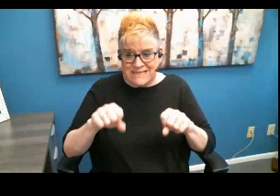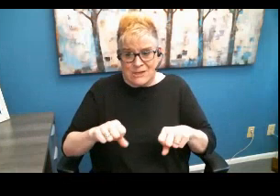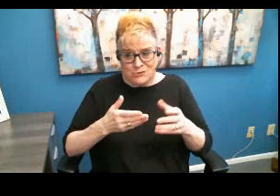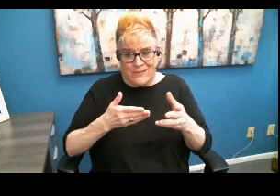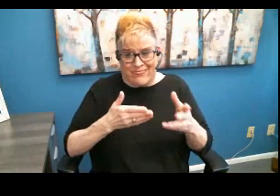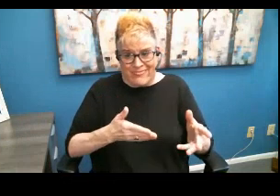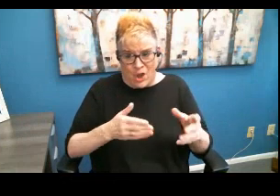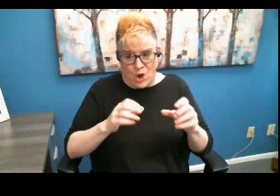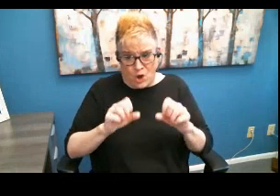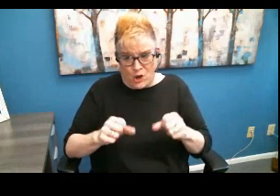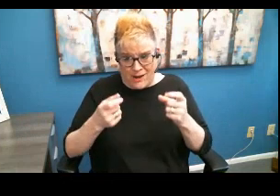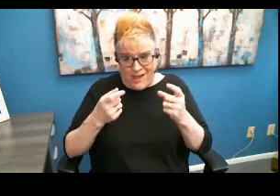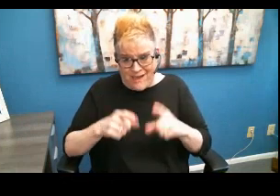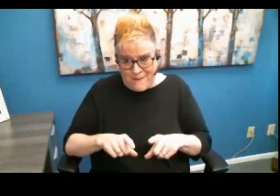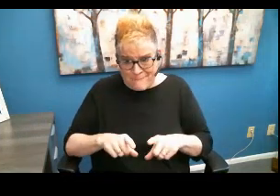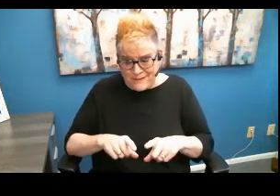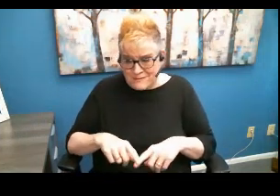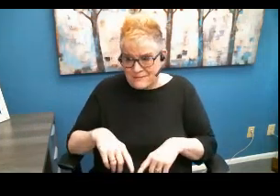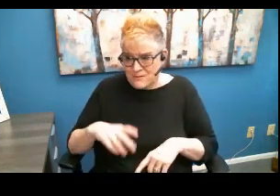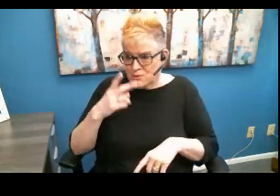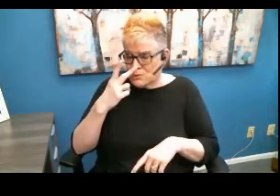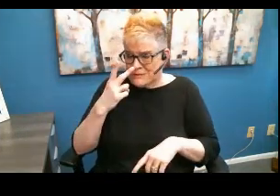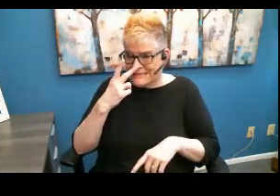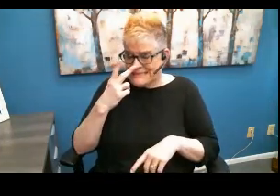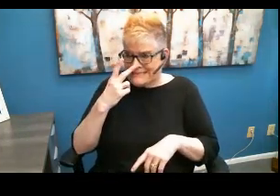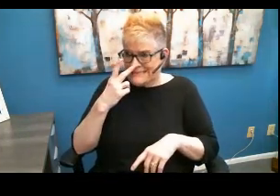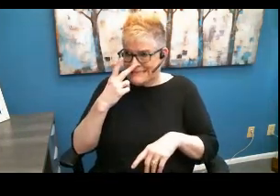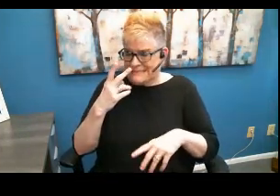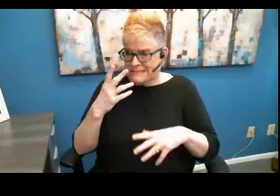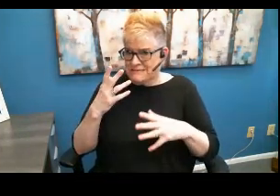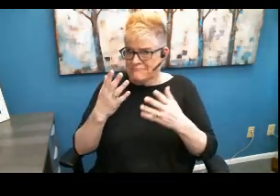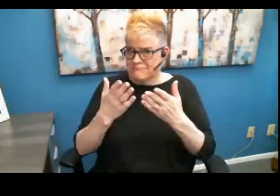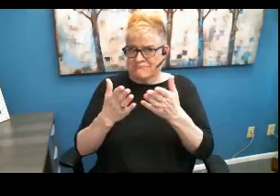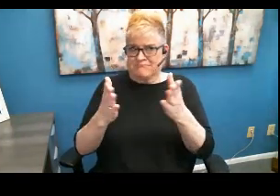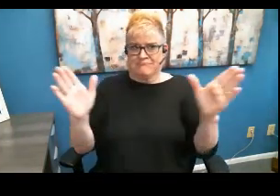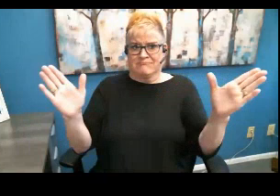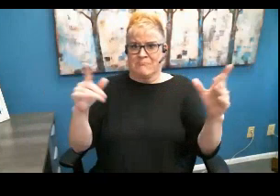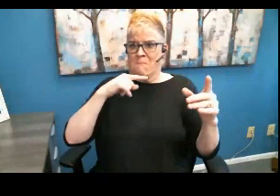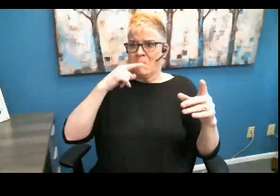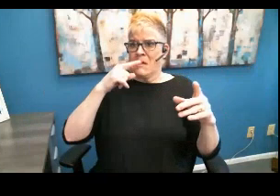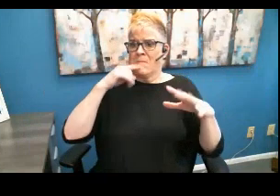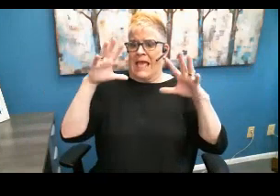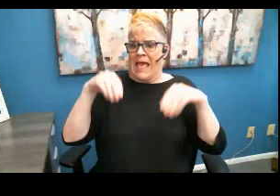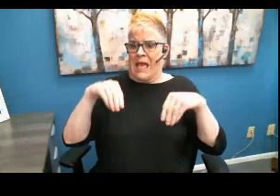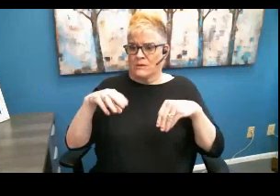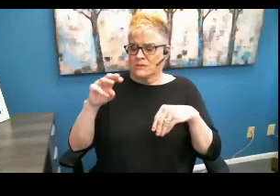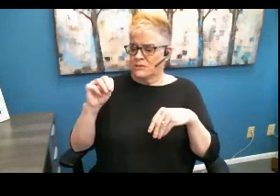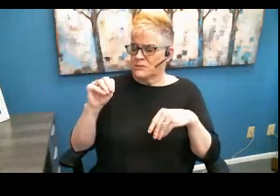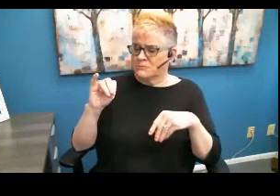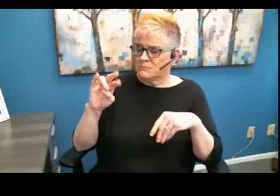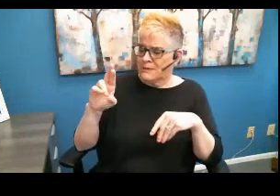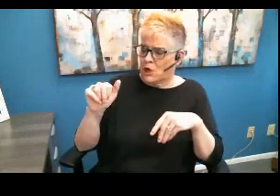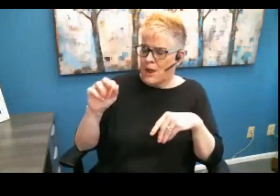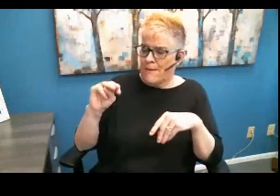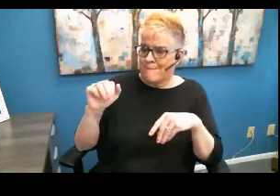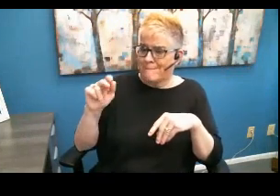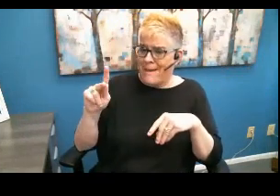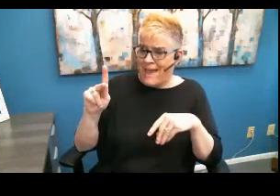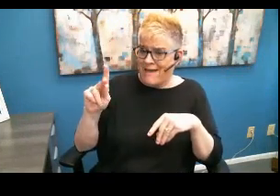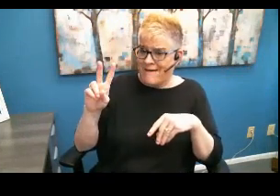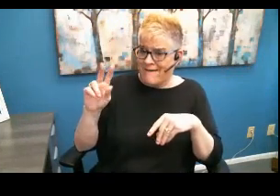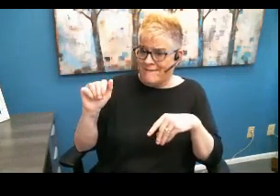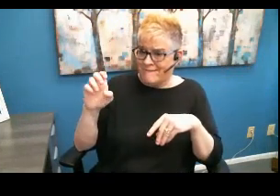And you see kind of larger, more public outages, Merrimack Valley. That's the